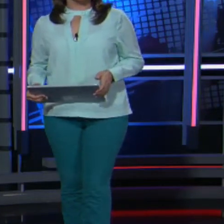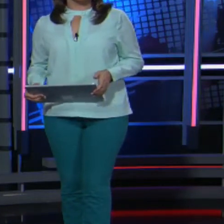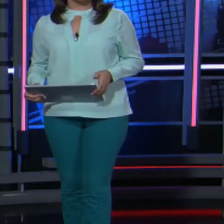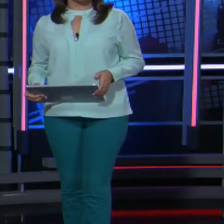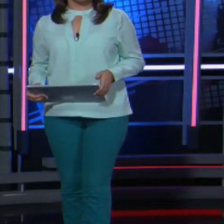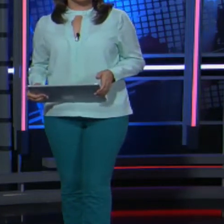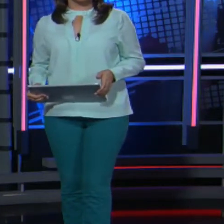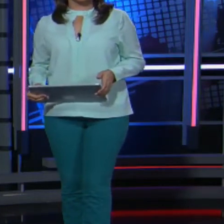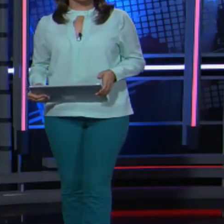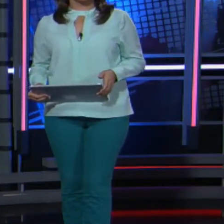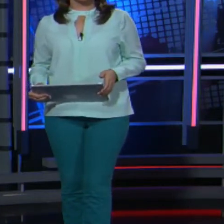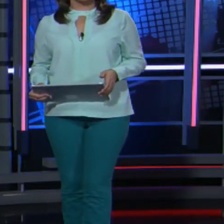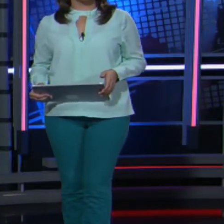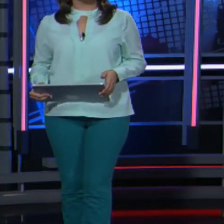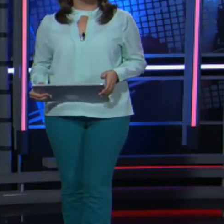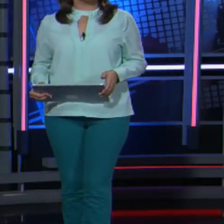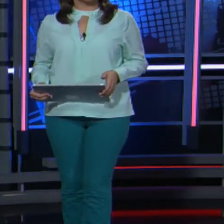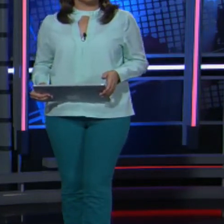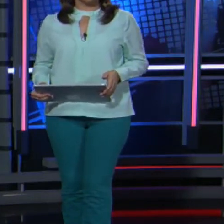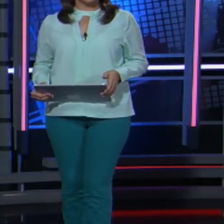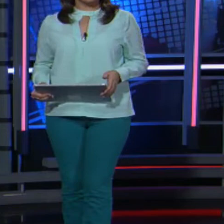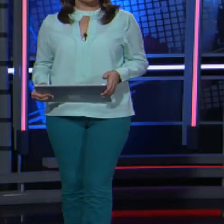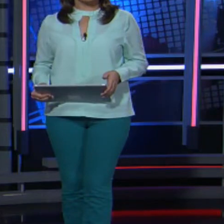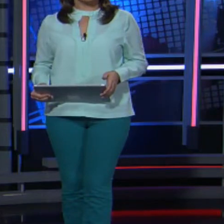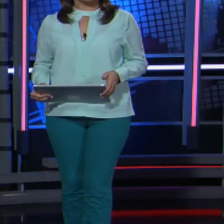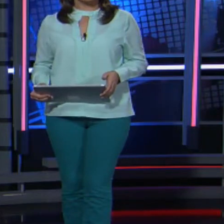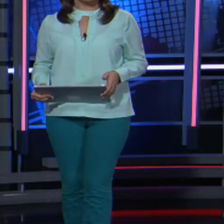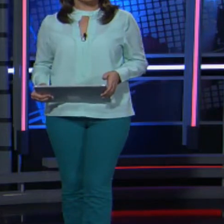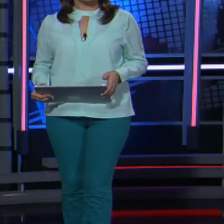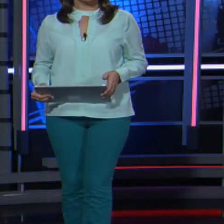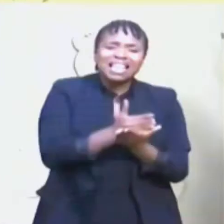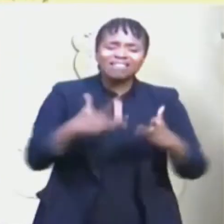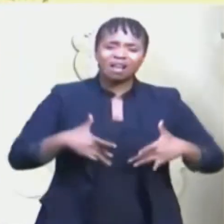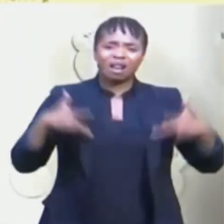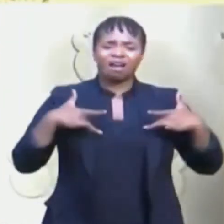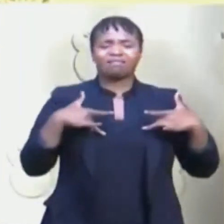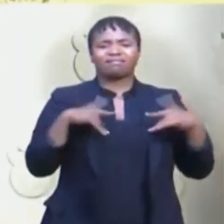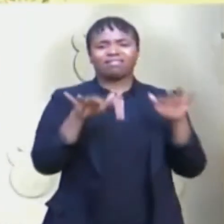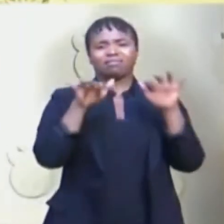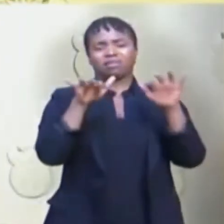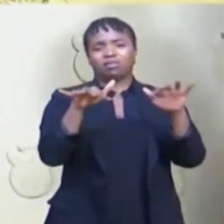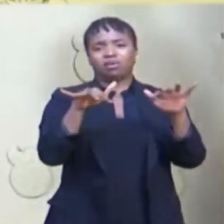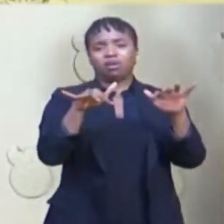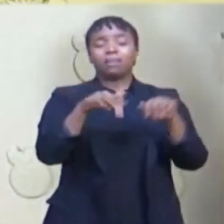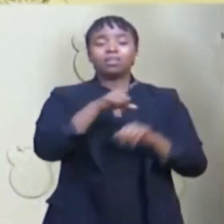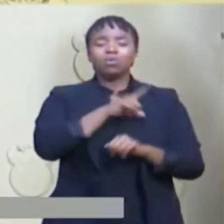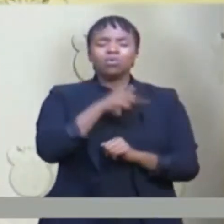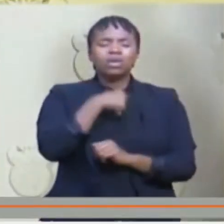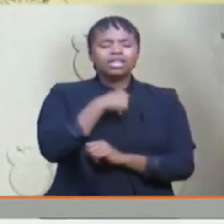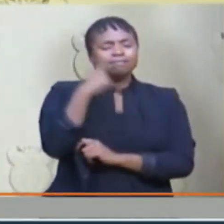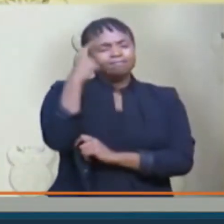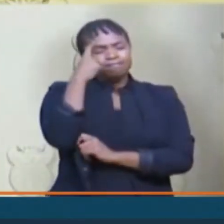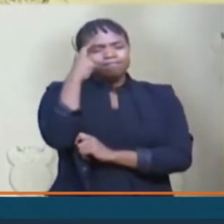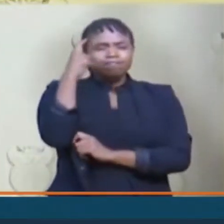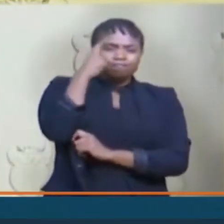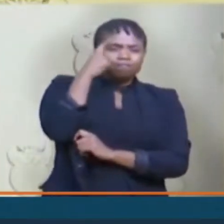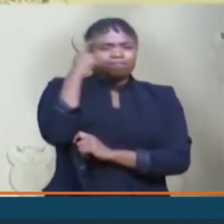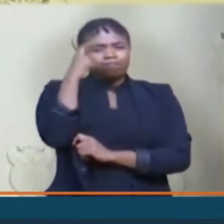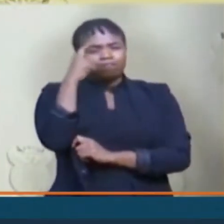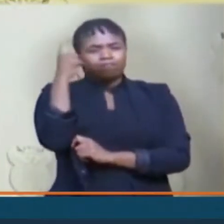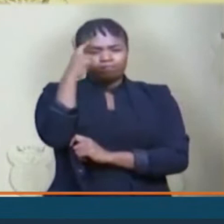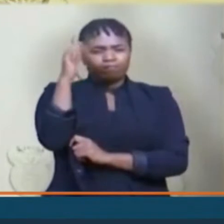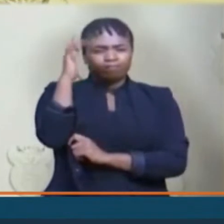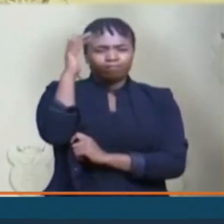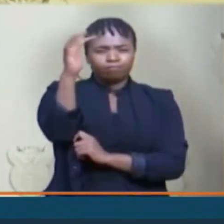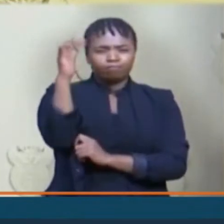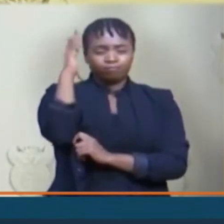has announced an extension of the quarantine for 2 more weeks. After careful consideration of